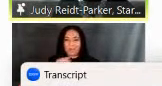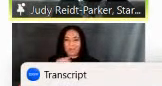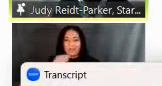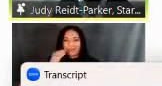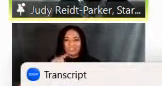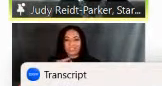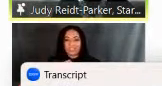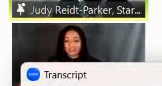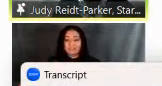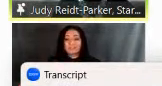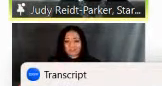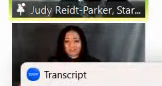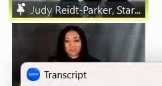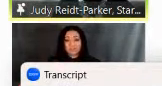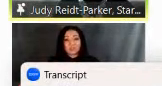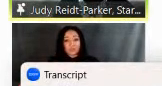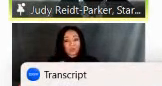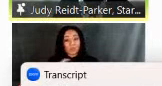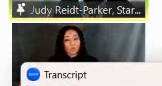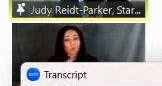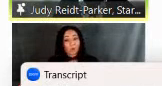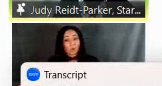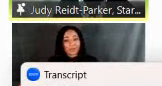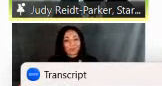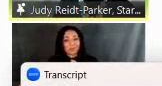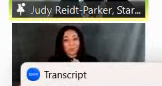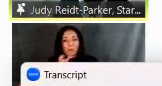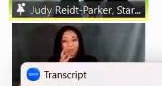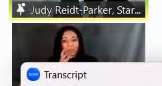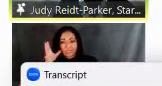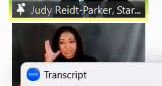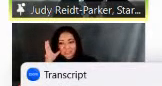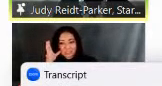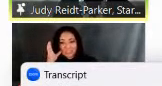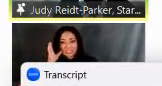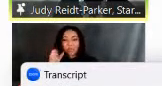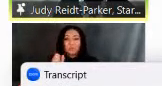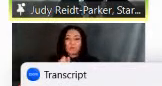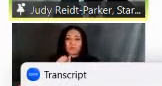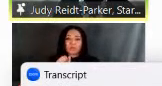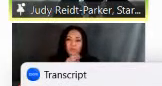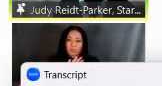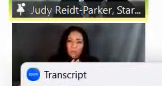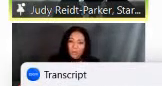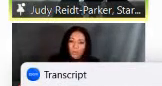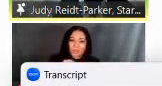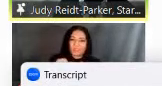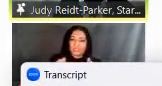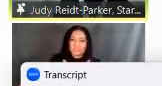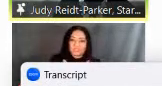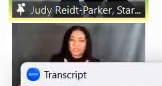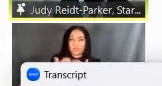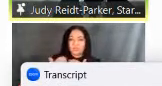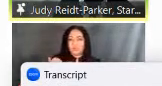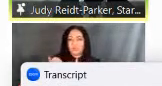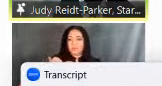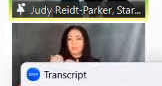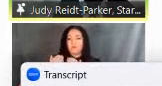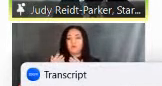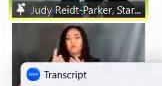they navigate the early intervention system, working closely with the local agency responsible for implementing